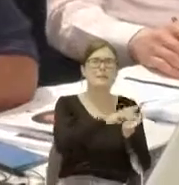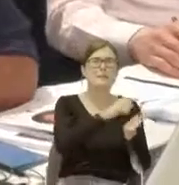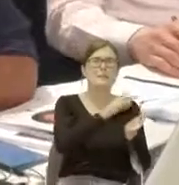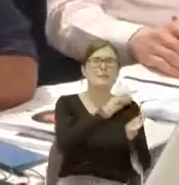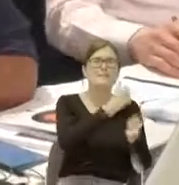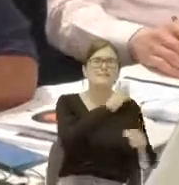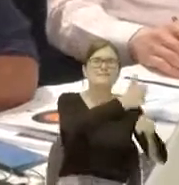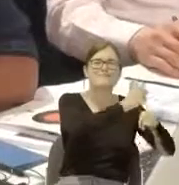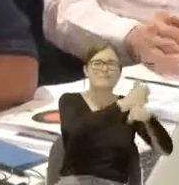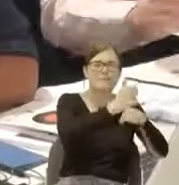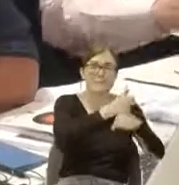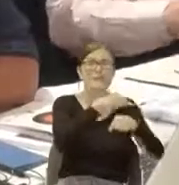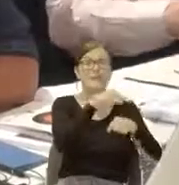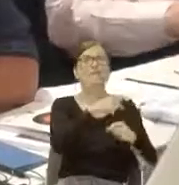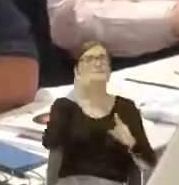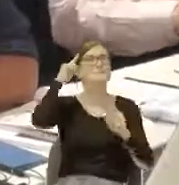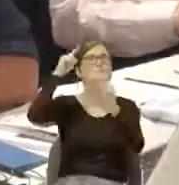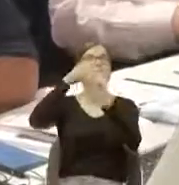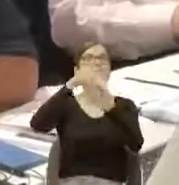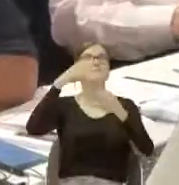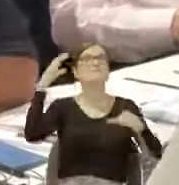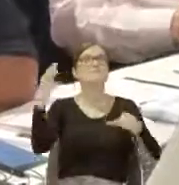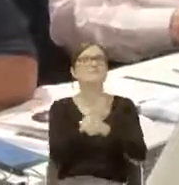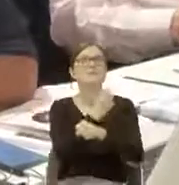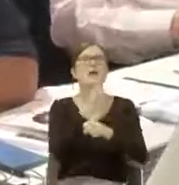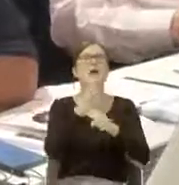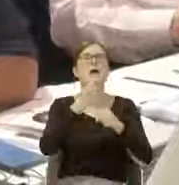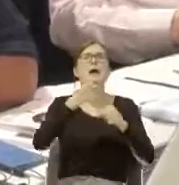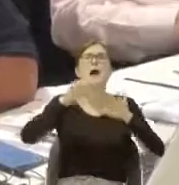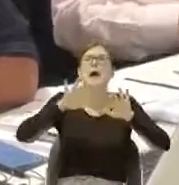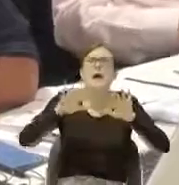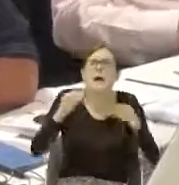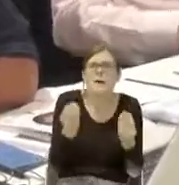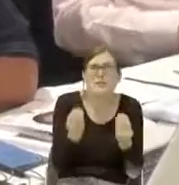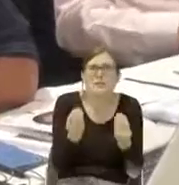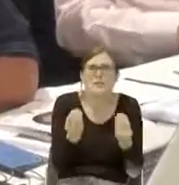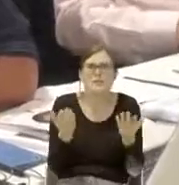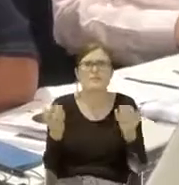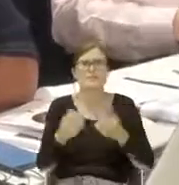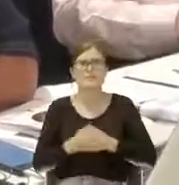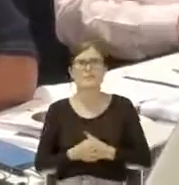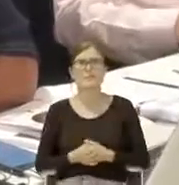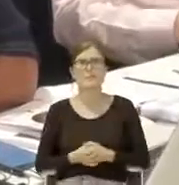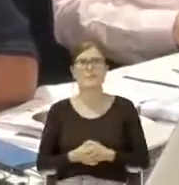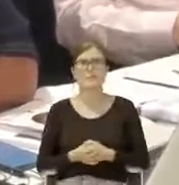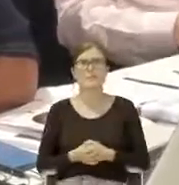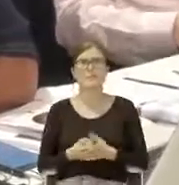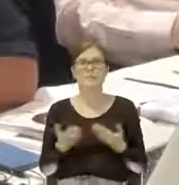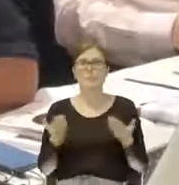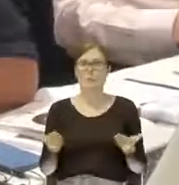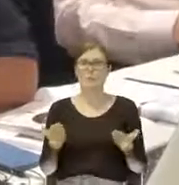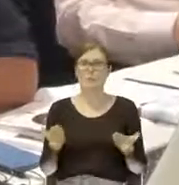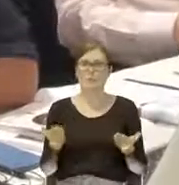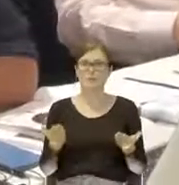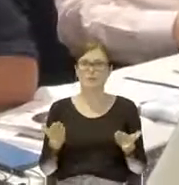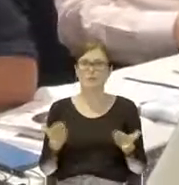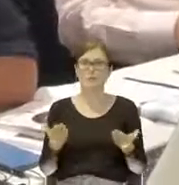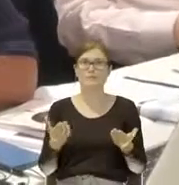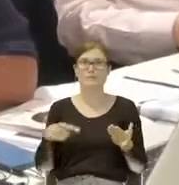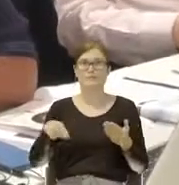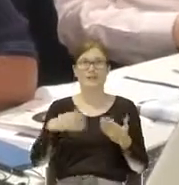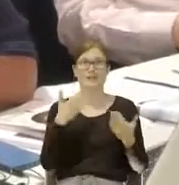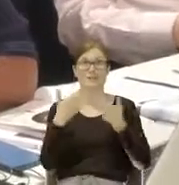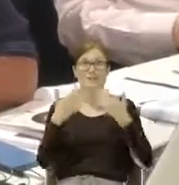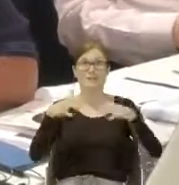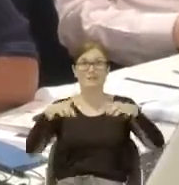agenda? So we are on the 11th World Forum, which is important to look back and